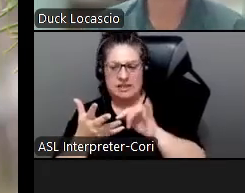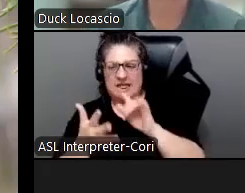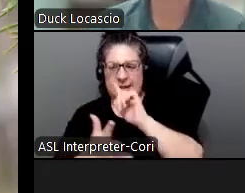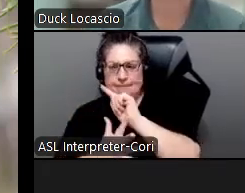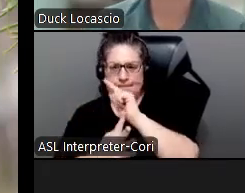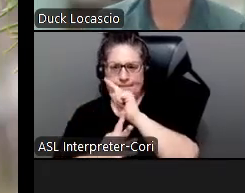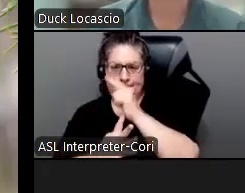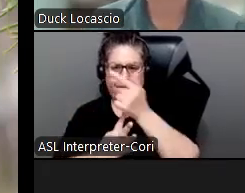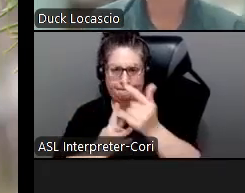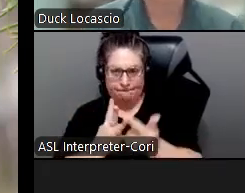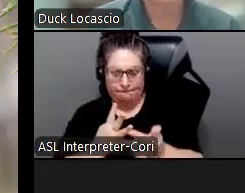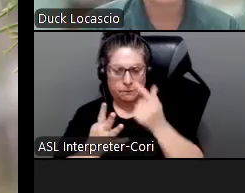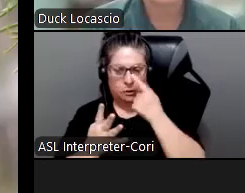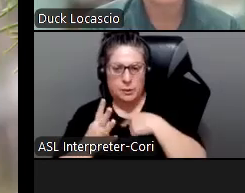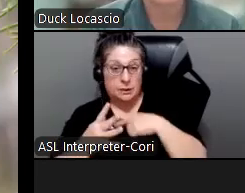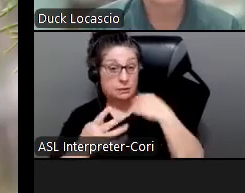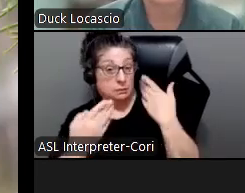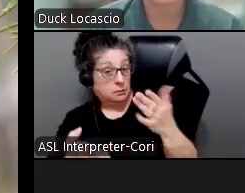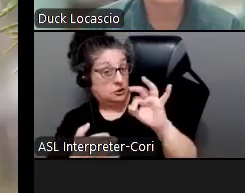So, Jeff?